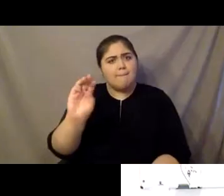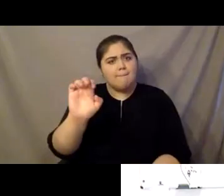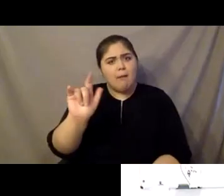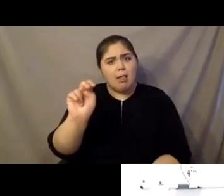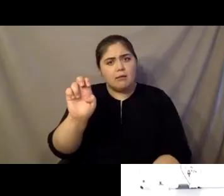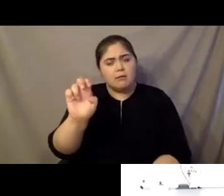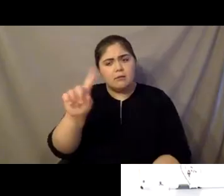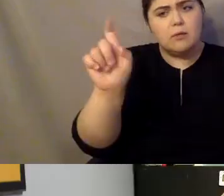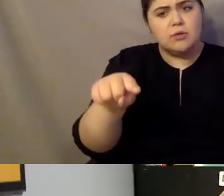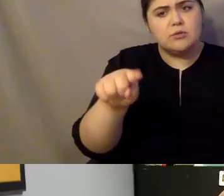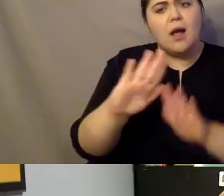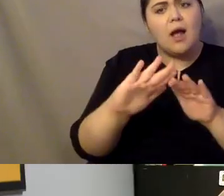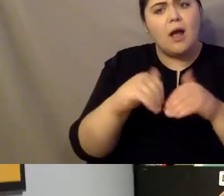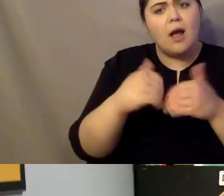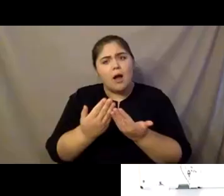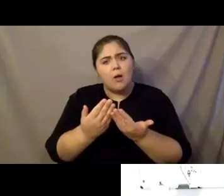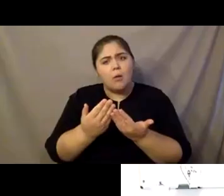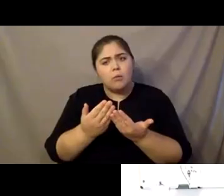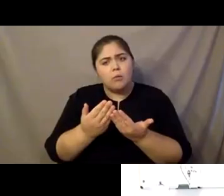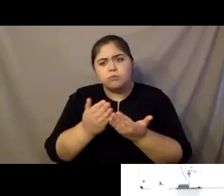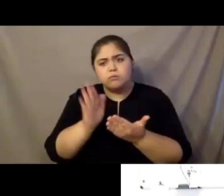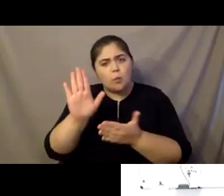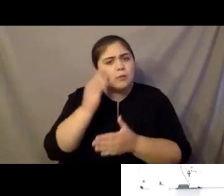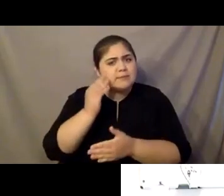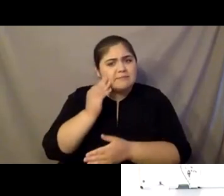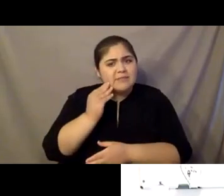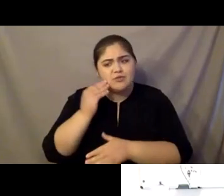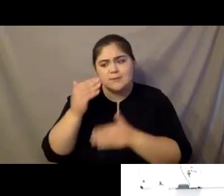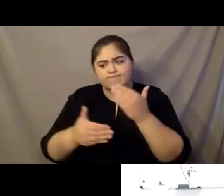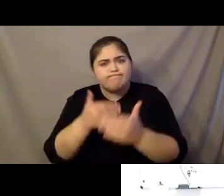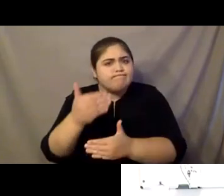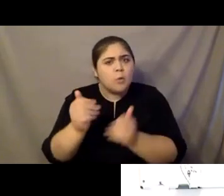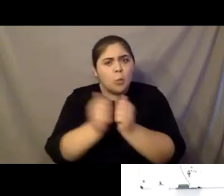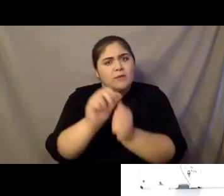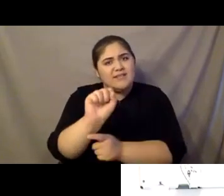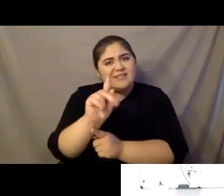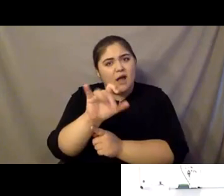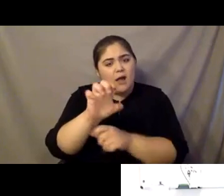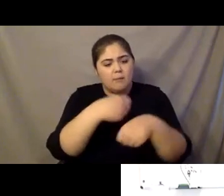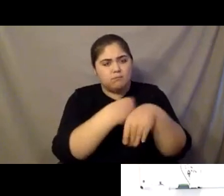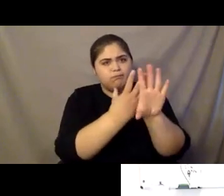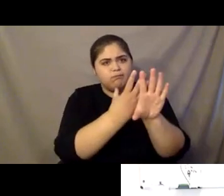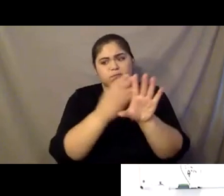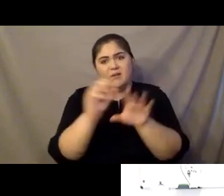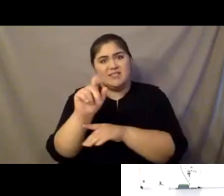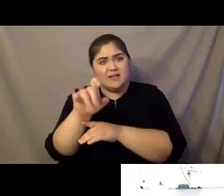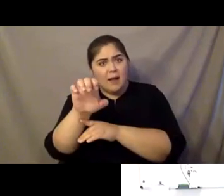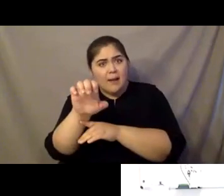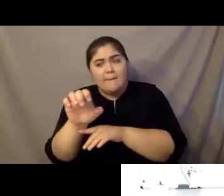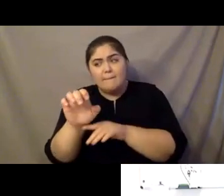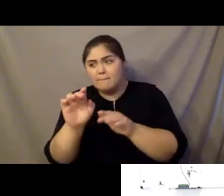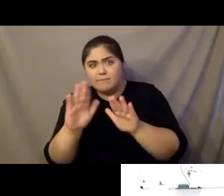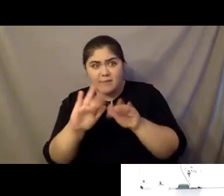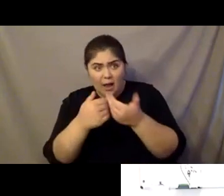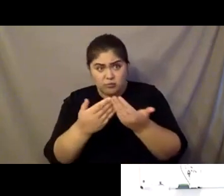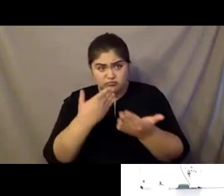that, Jordan, how have your experiences been with Skype in the court system and getting everyone connected? I